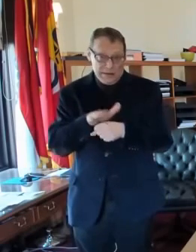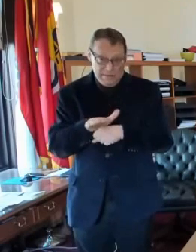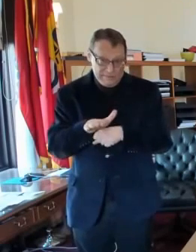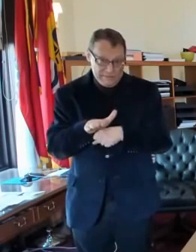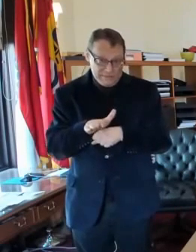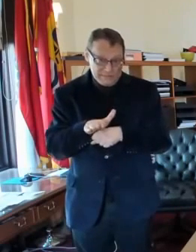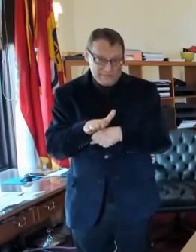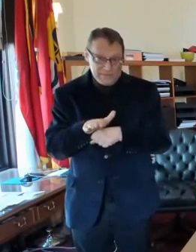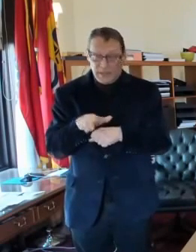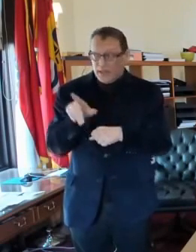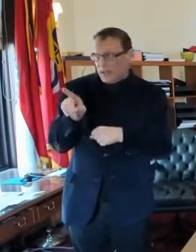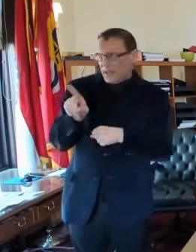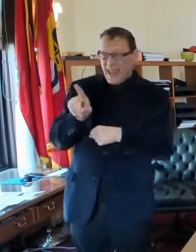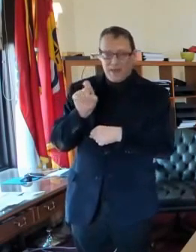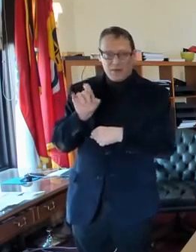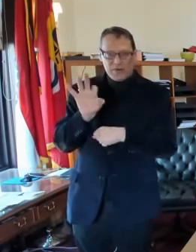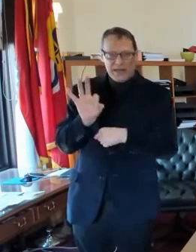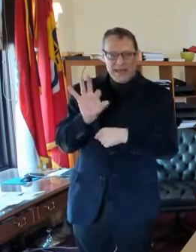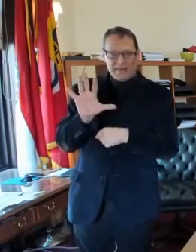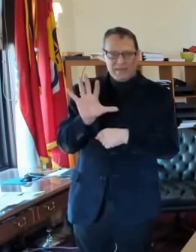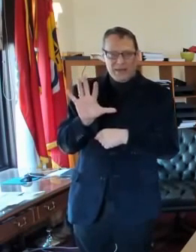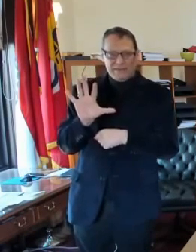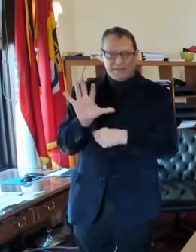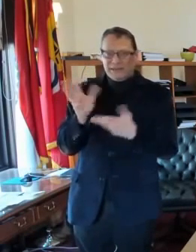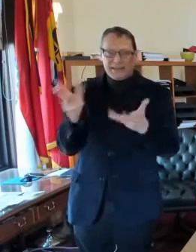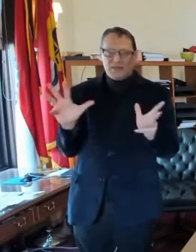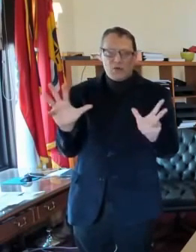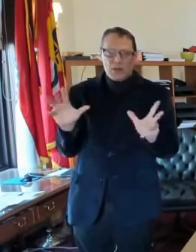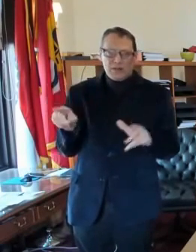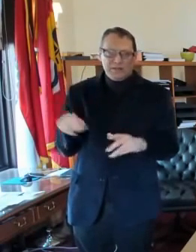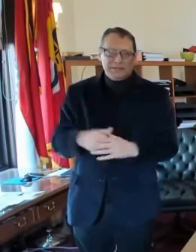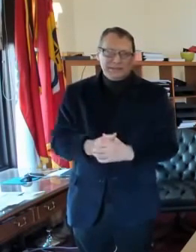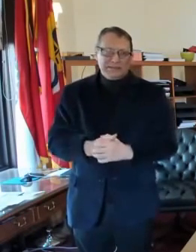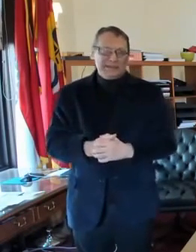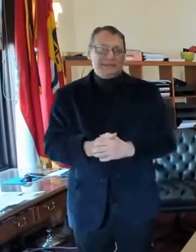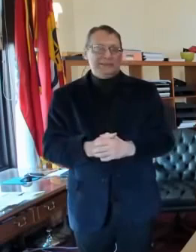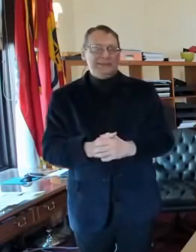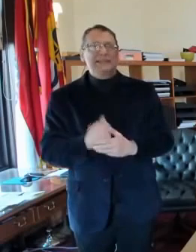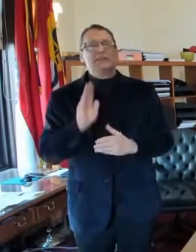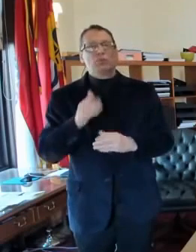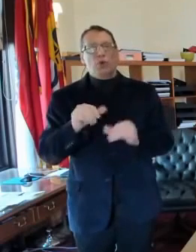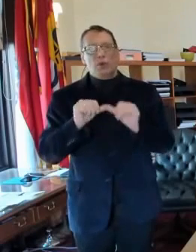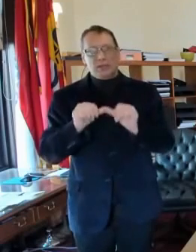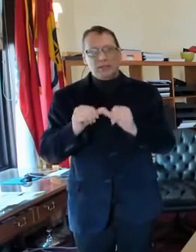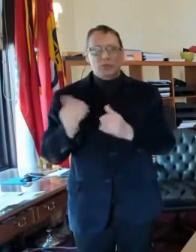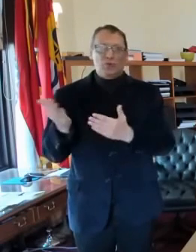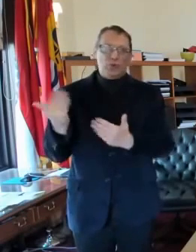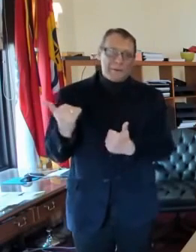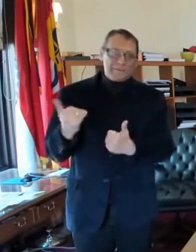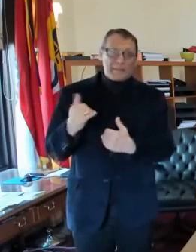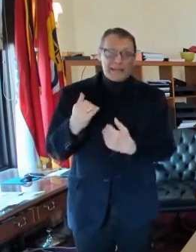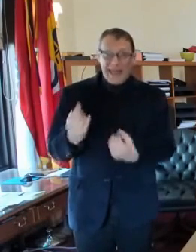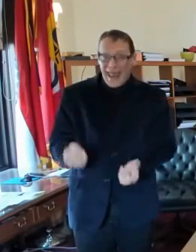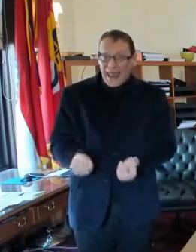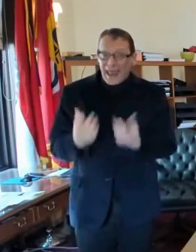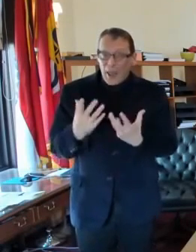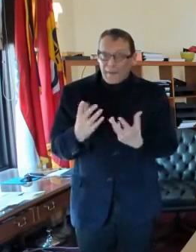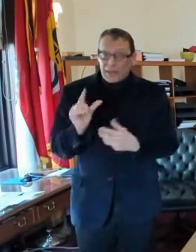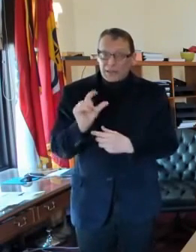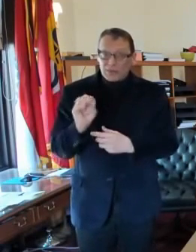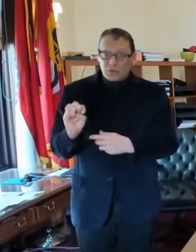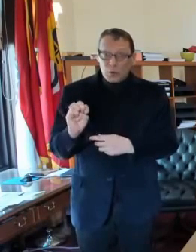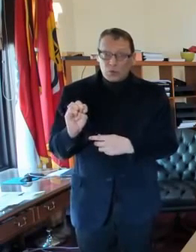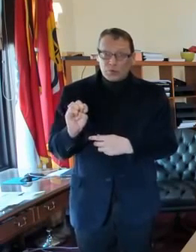they had only received 195 doses. But it's going to continue to come. So no, we don't know how many doses we'll